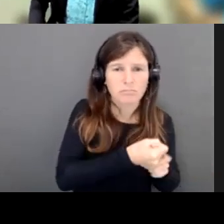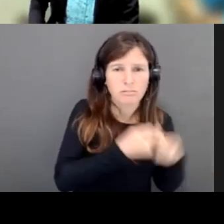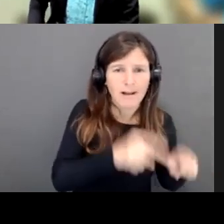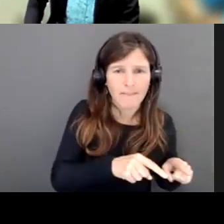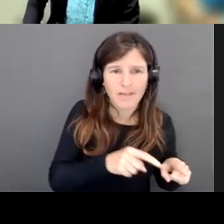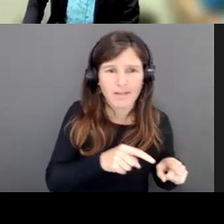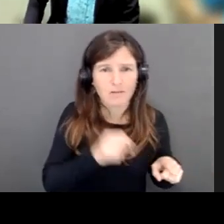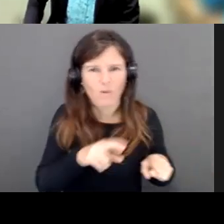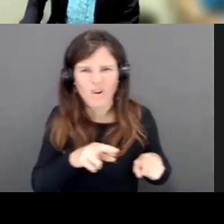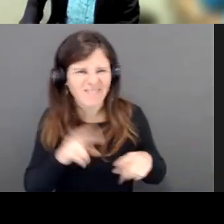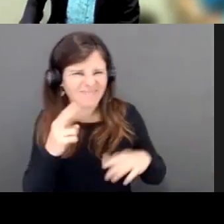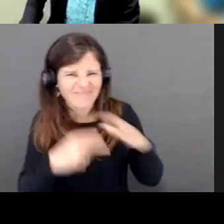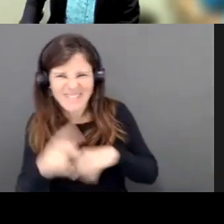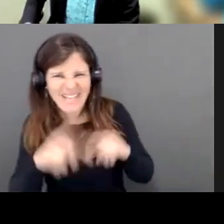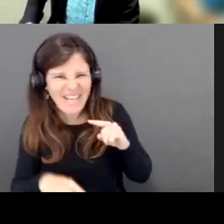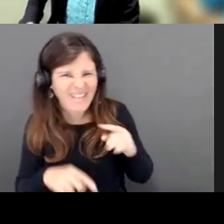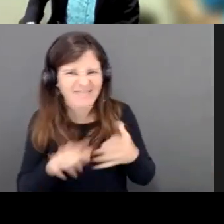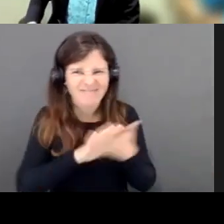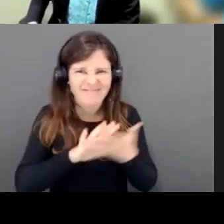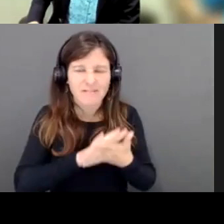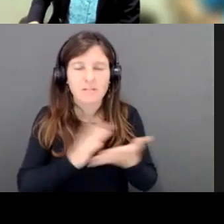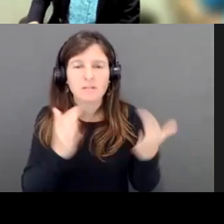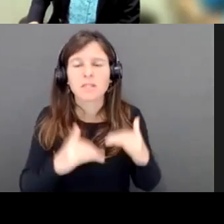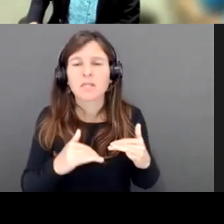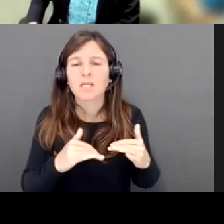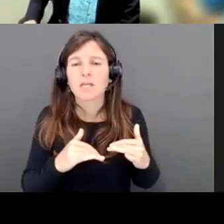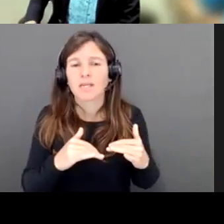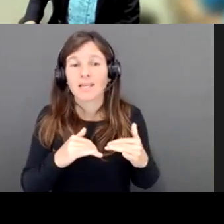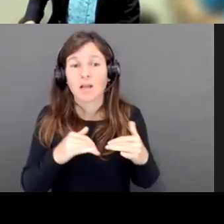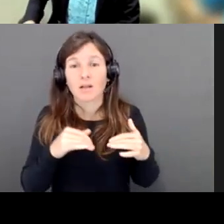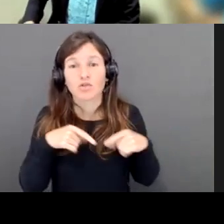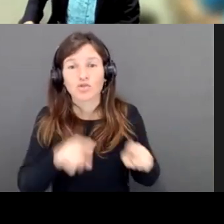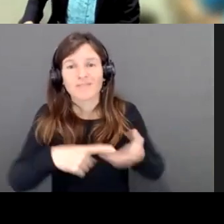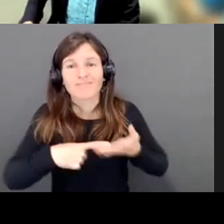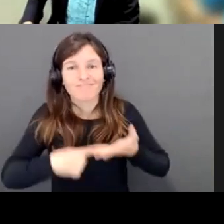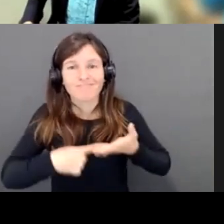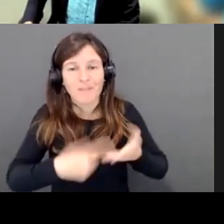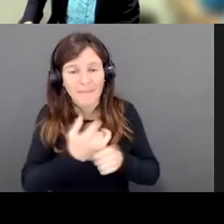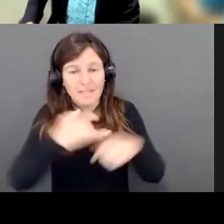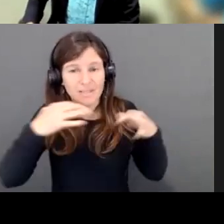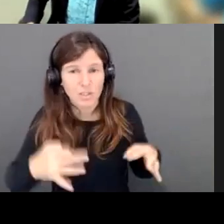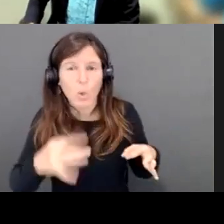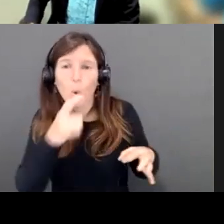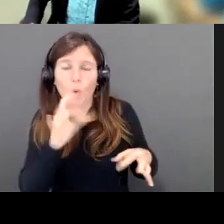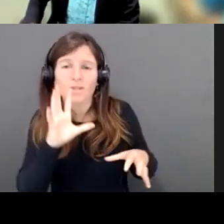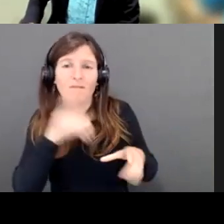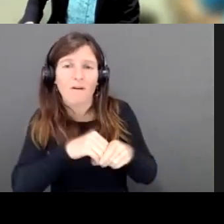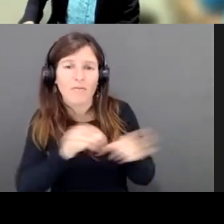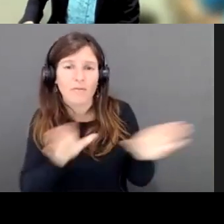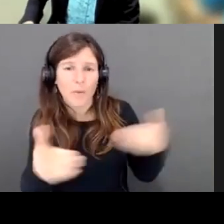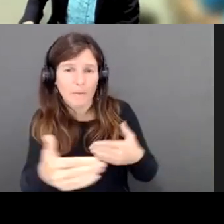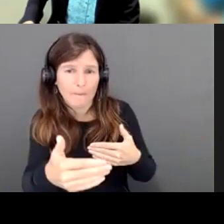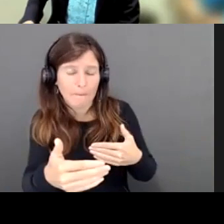room while this decision is being made, right? So is it somebody that maybe the individual in front of you, the older